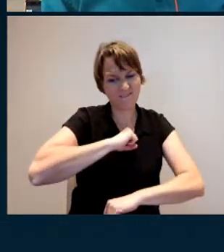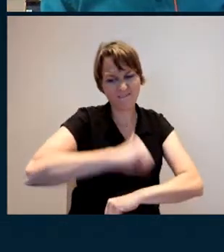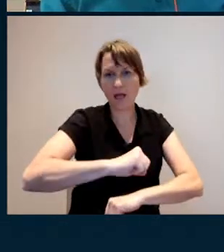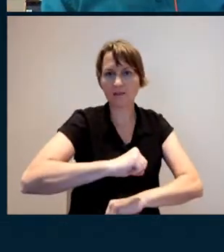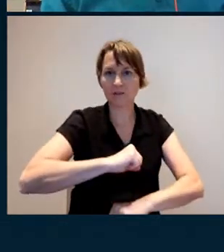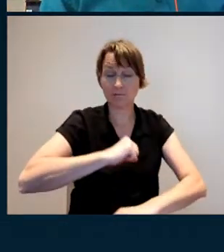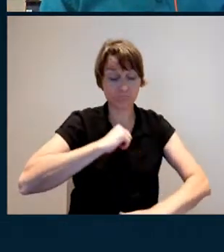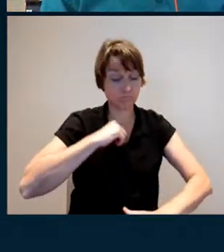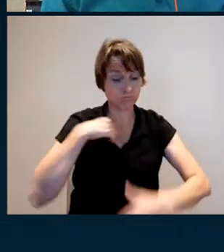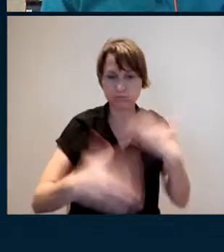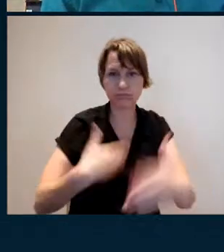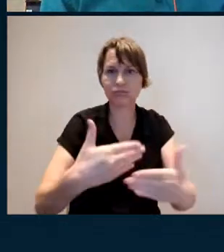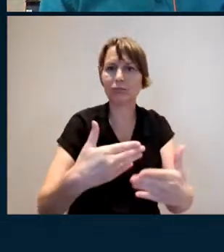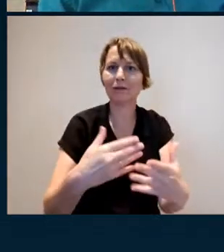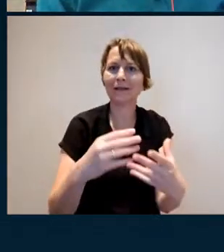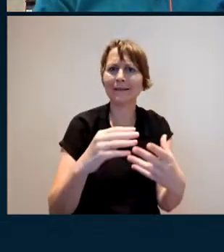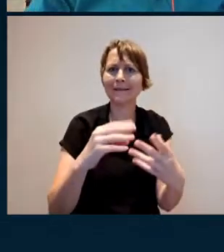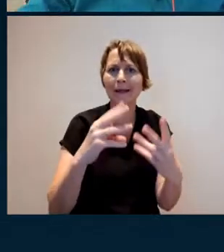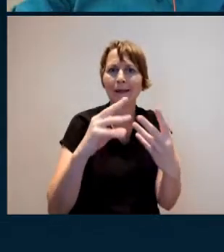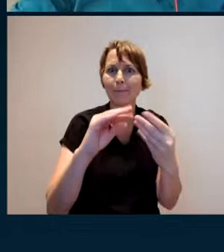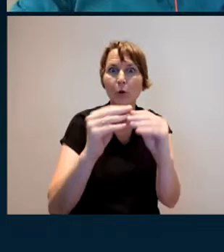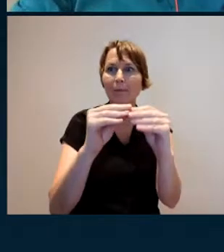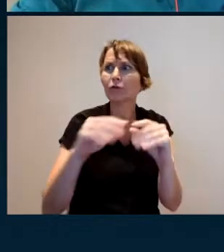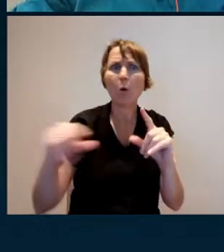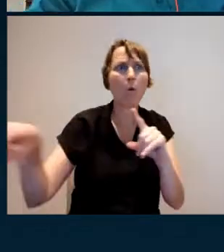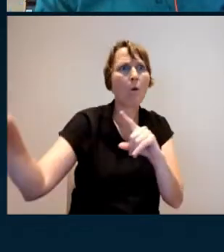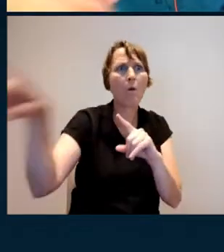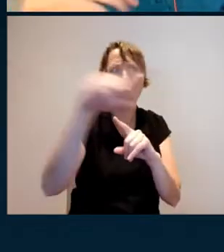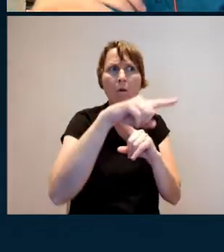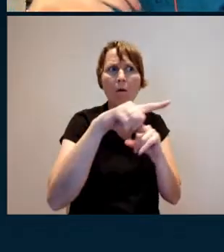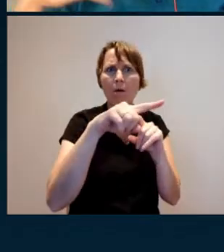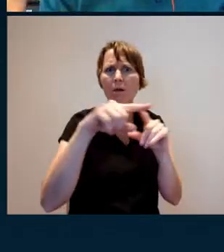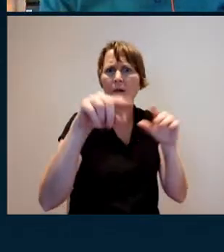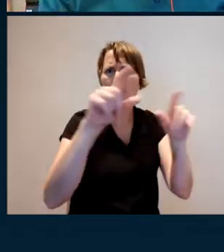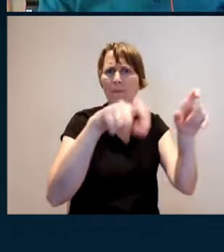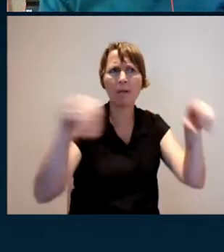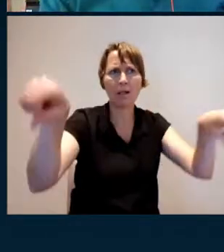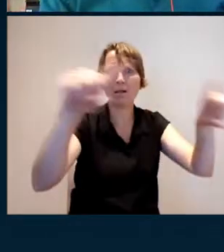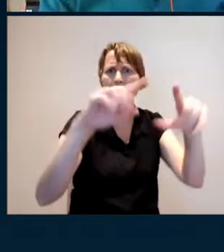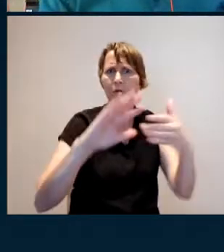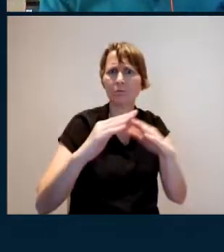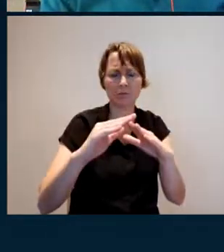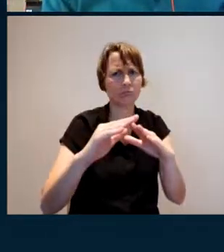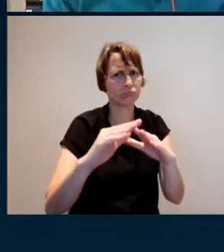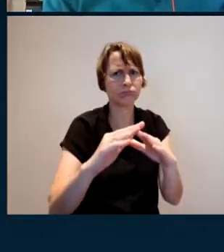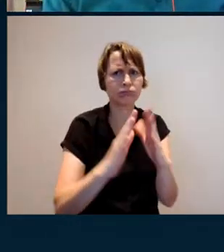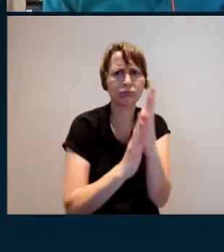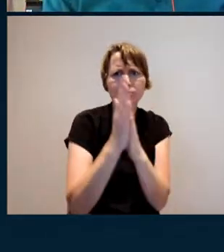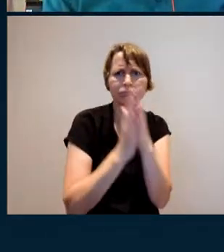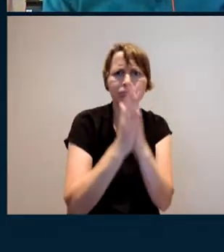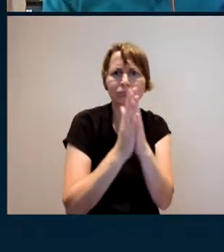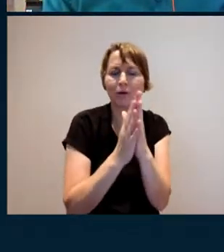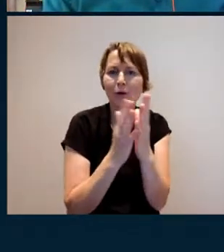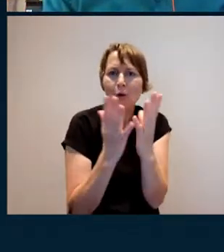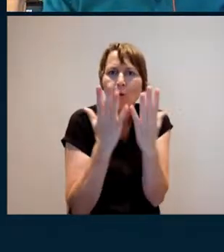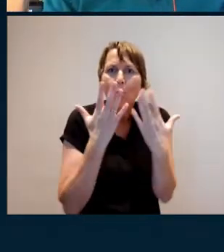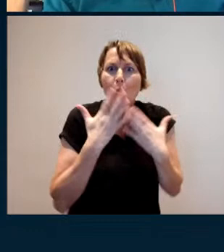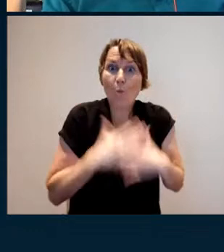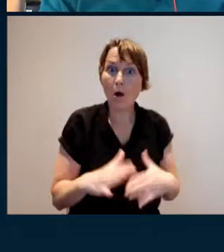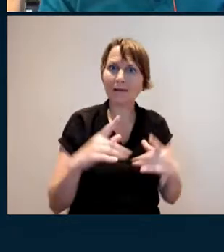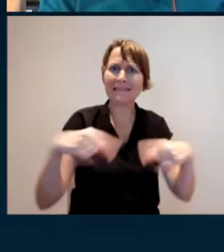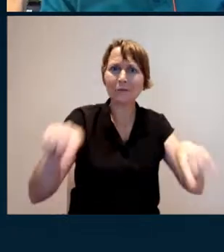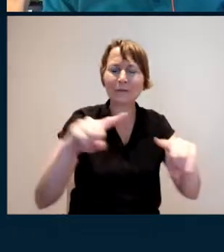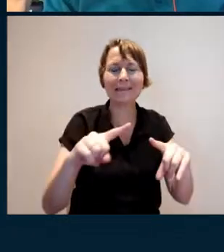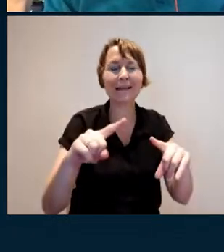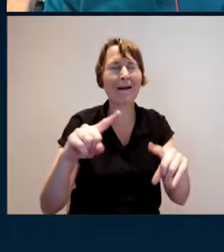There's a lot of interest from the community. They're definitely planning to continue going, but the idea is that they really want people to understand that